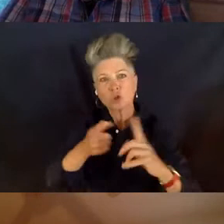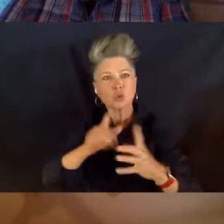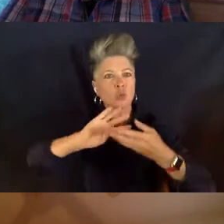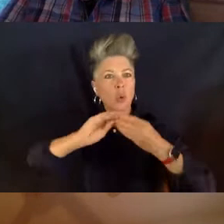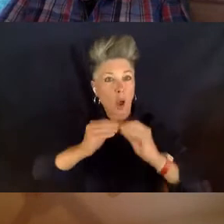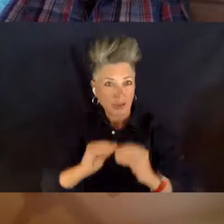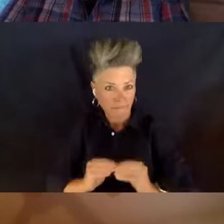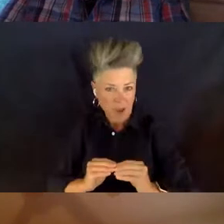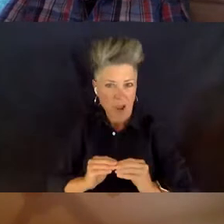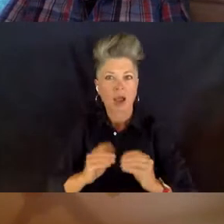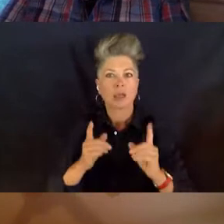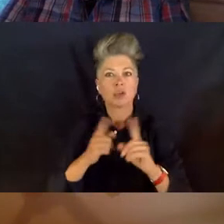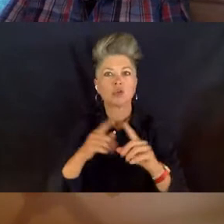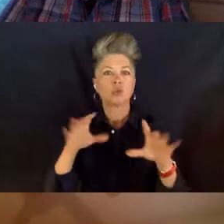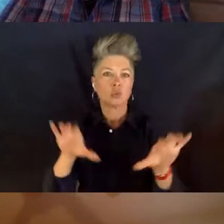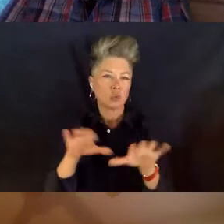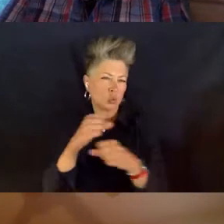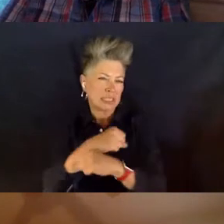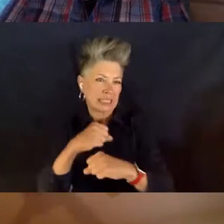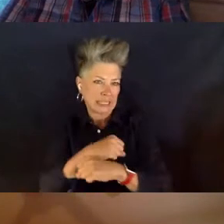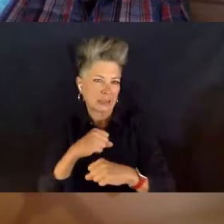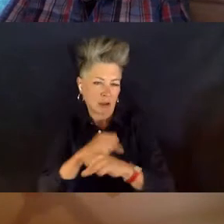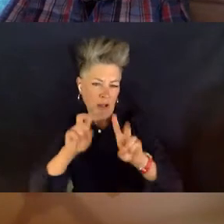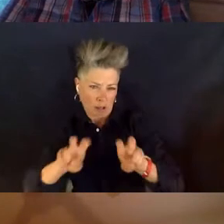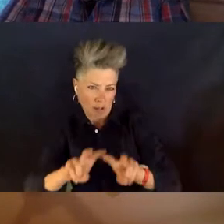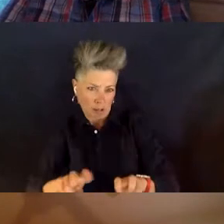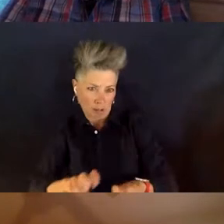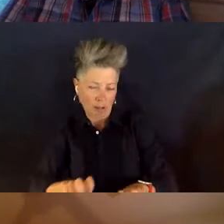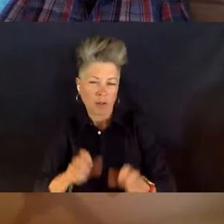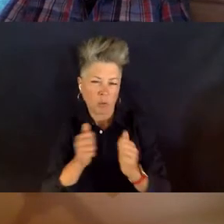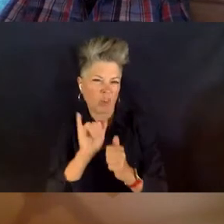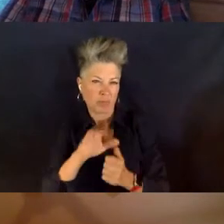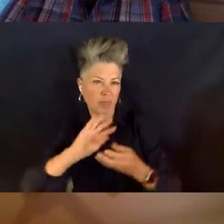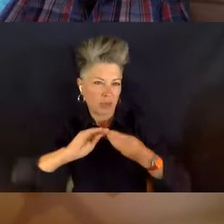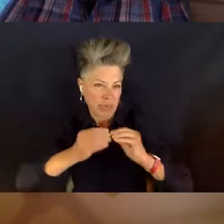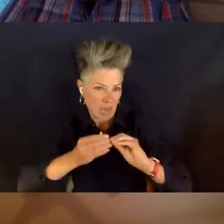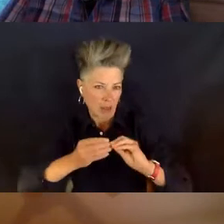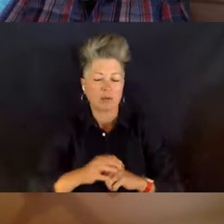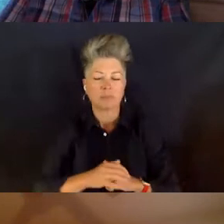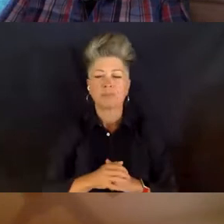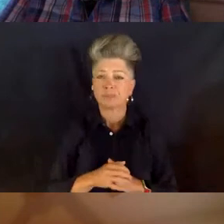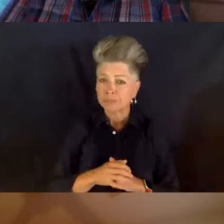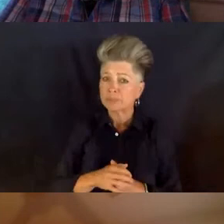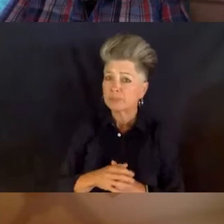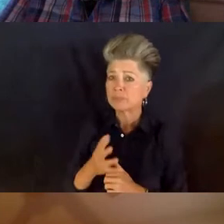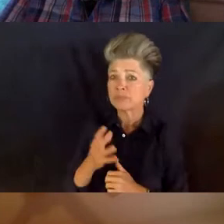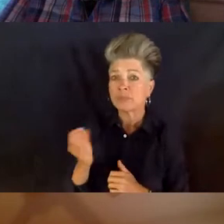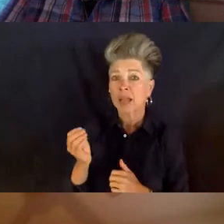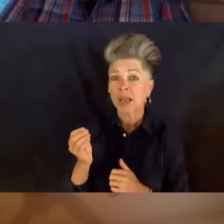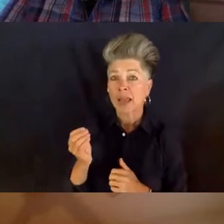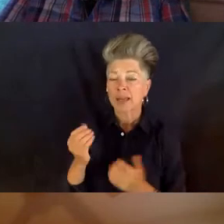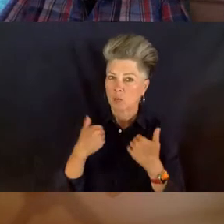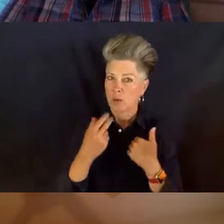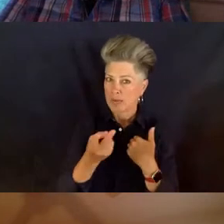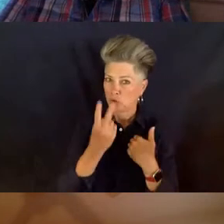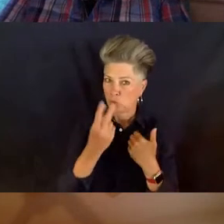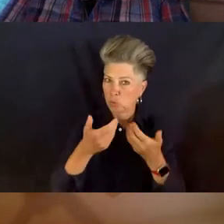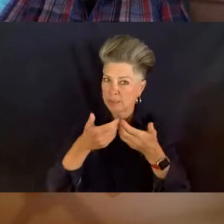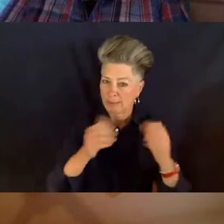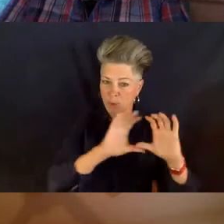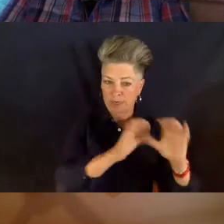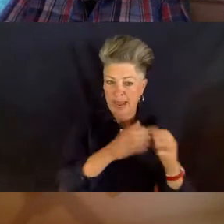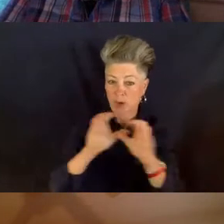them, to do a statistical analysis with the data. And the 2 separate categories of